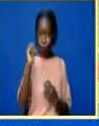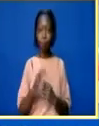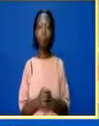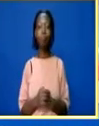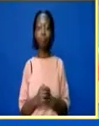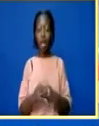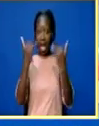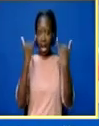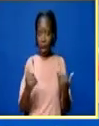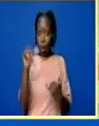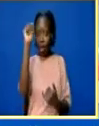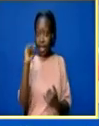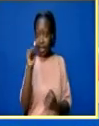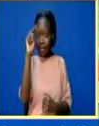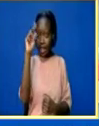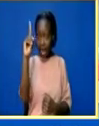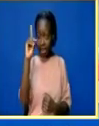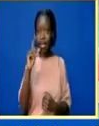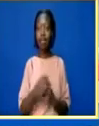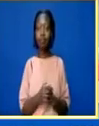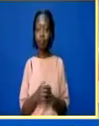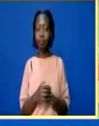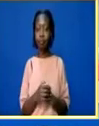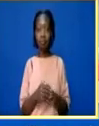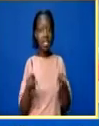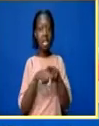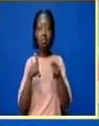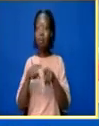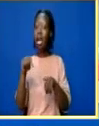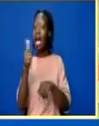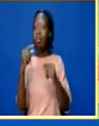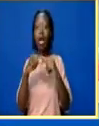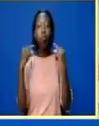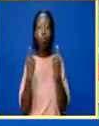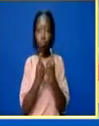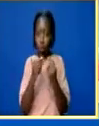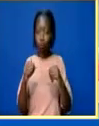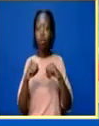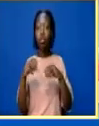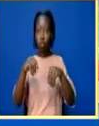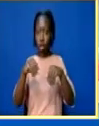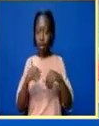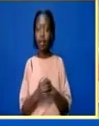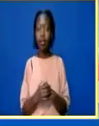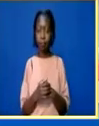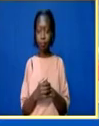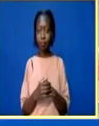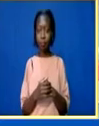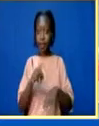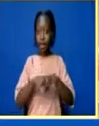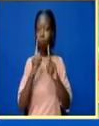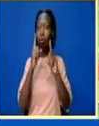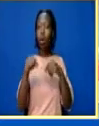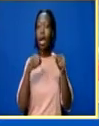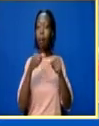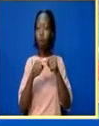So the sand is still a type of soil. So when you talk about mining, you mine